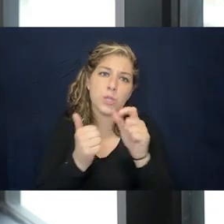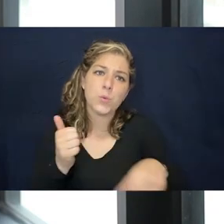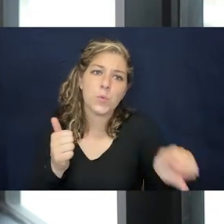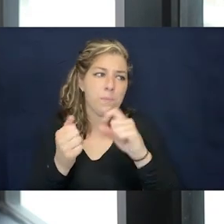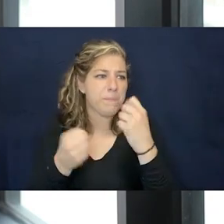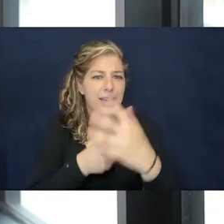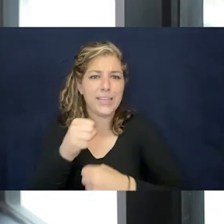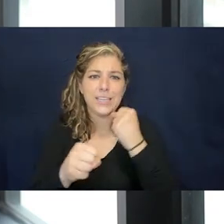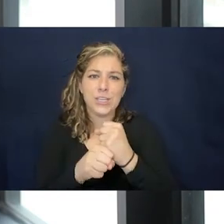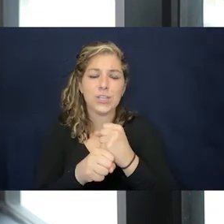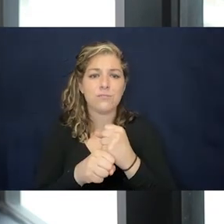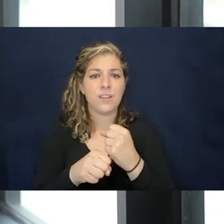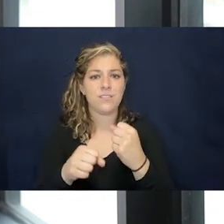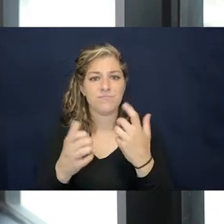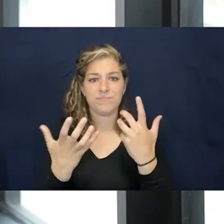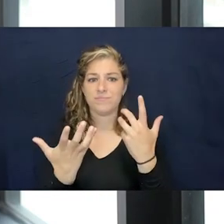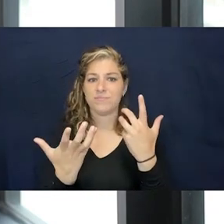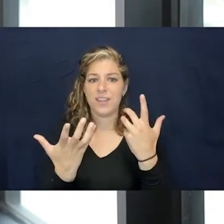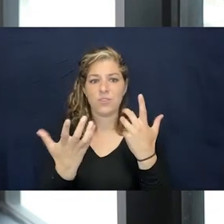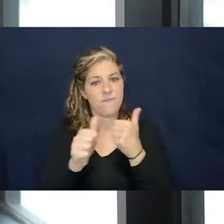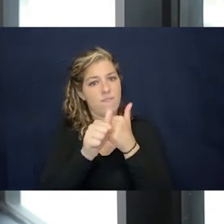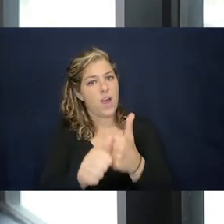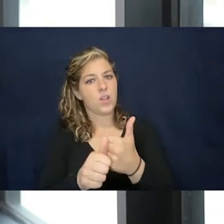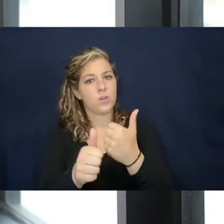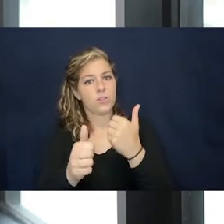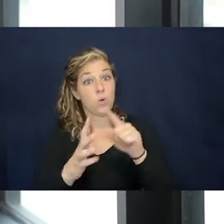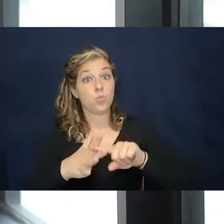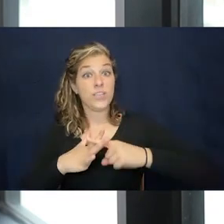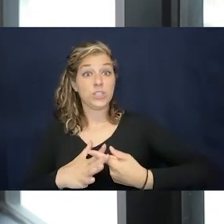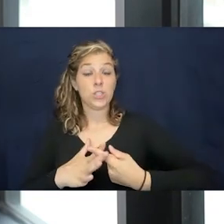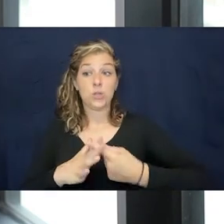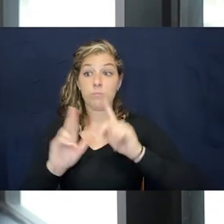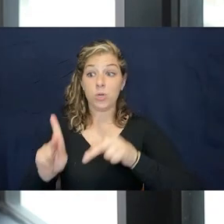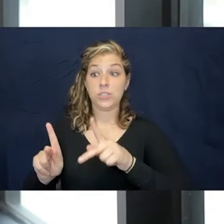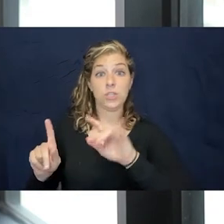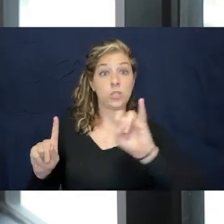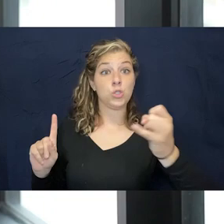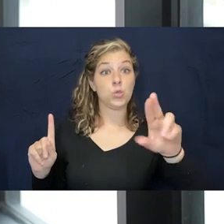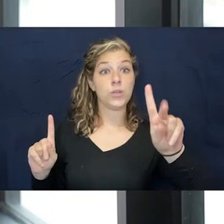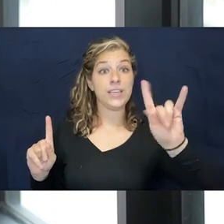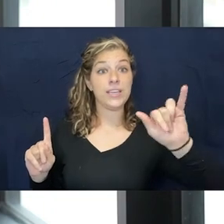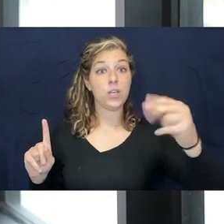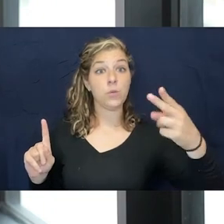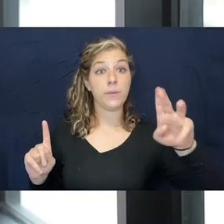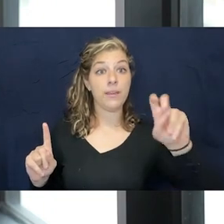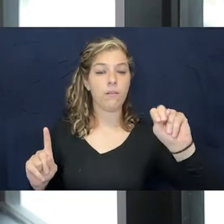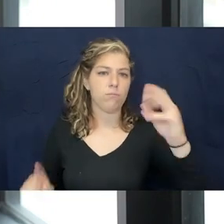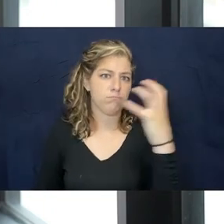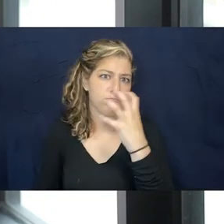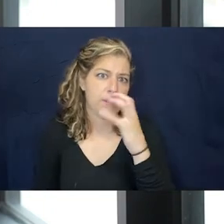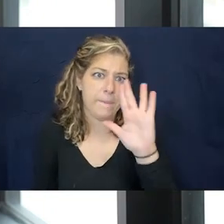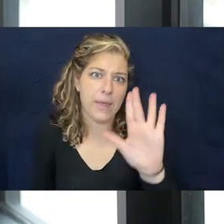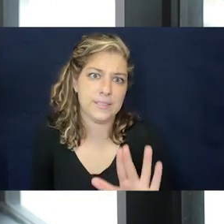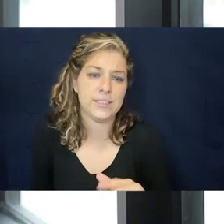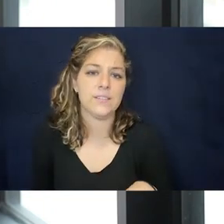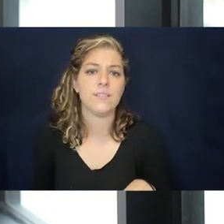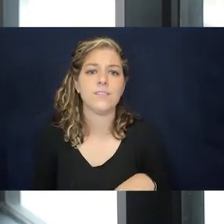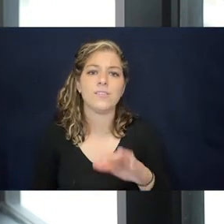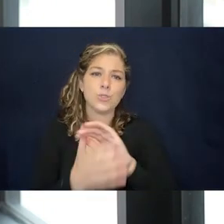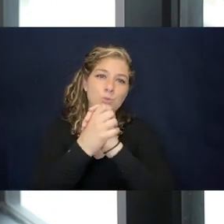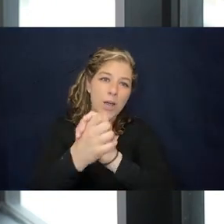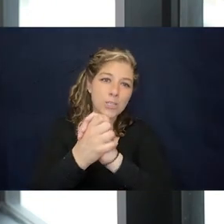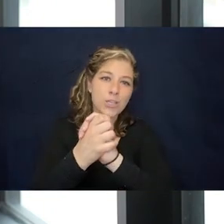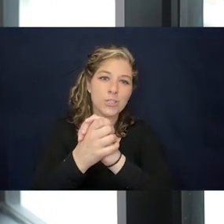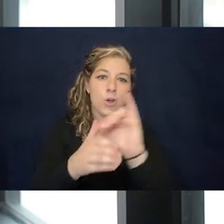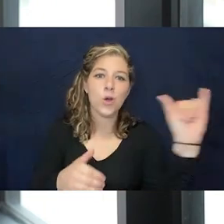so much my pleasure working with you all these years, and to follow in the footsteps of the original recipient, Judy Heumann, is